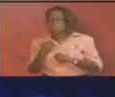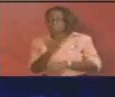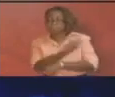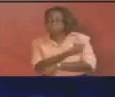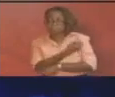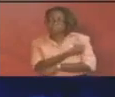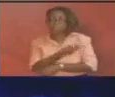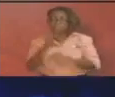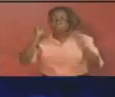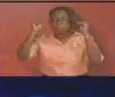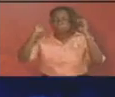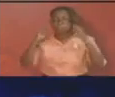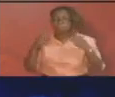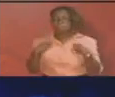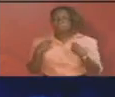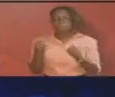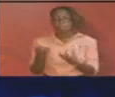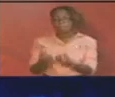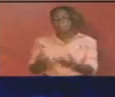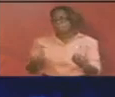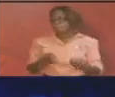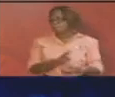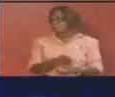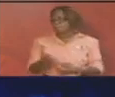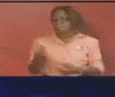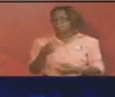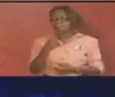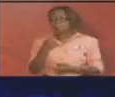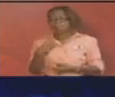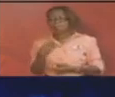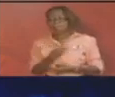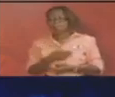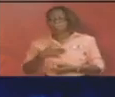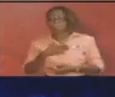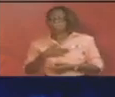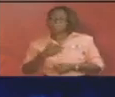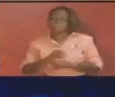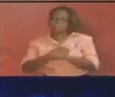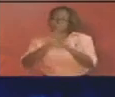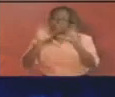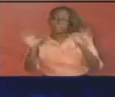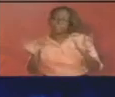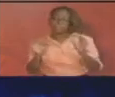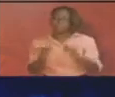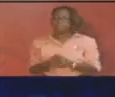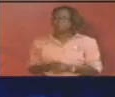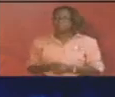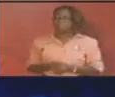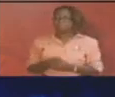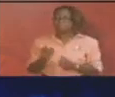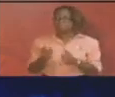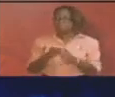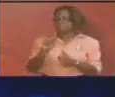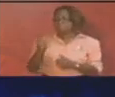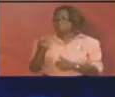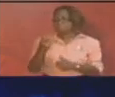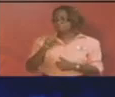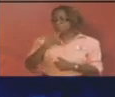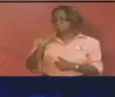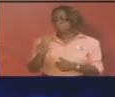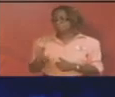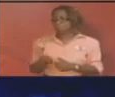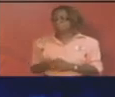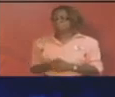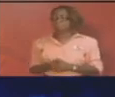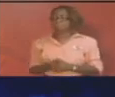local company called Very Medical and Scientific to authorize they authorize on their behalf